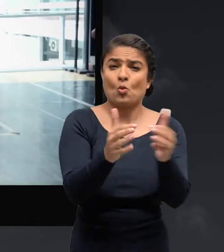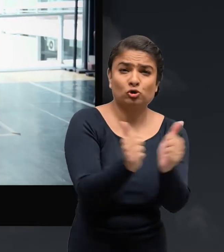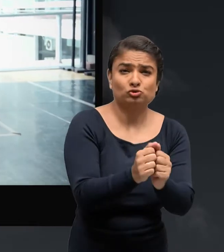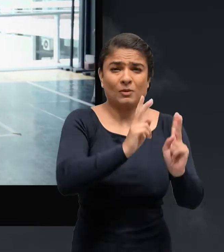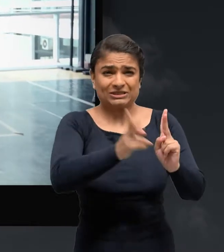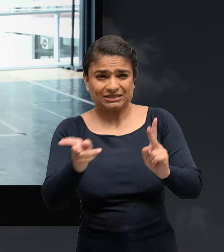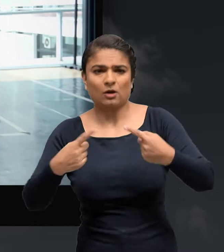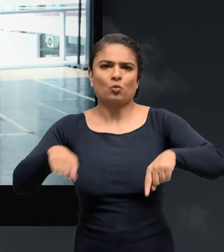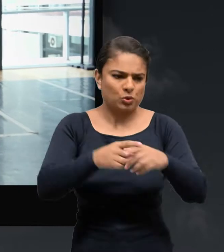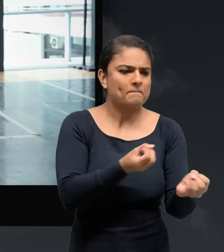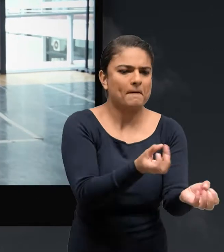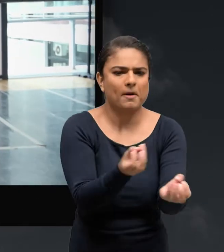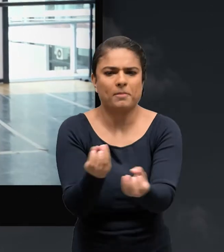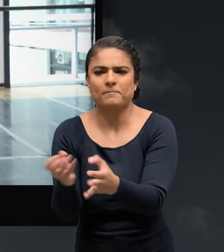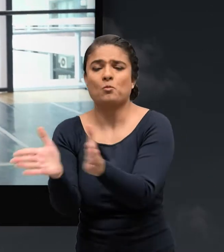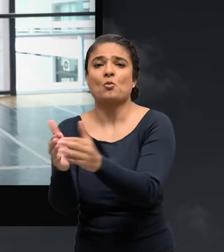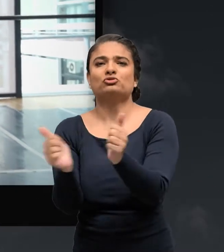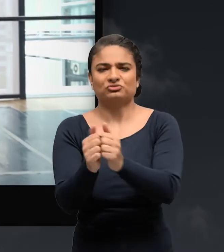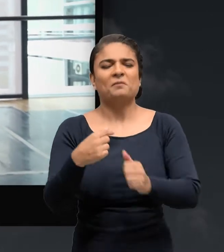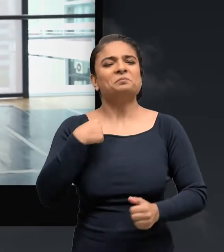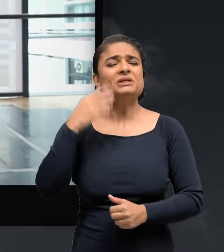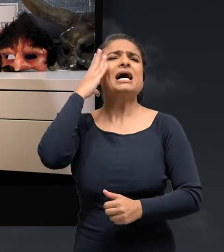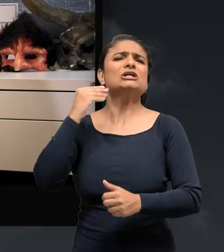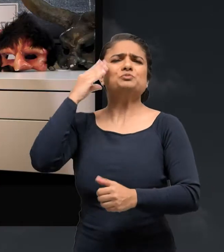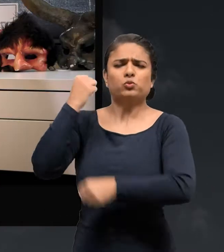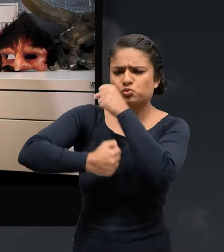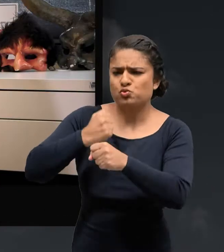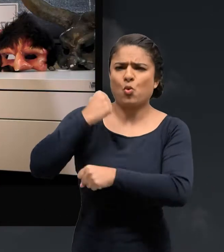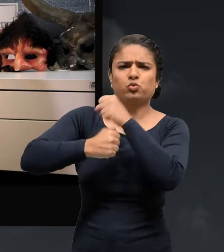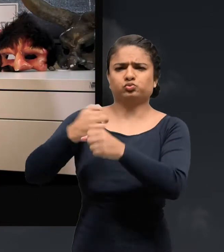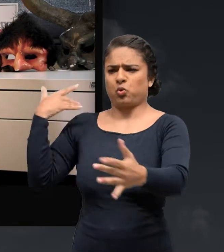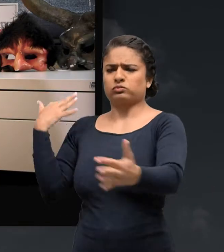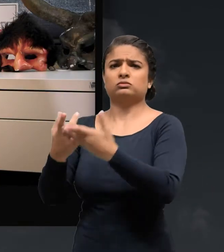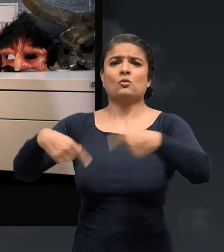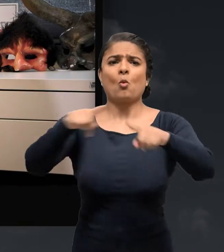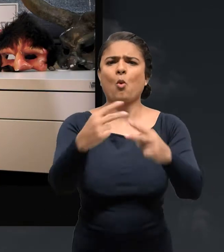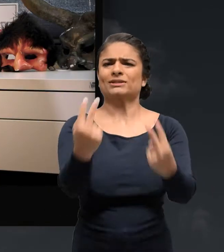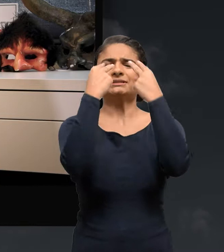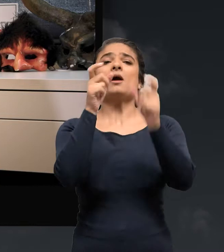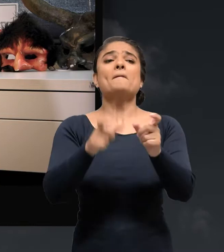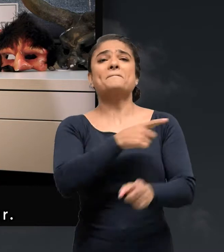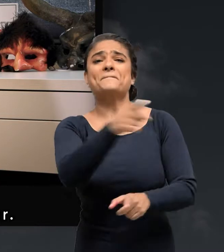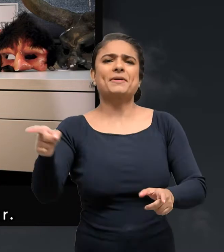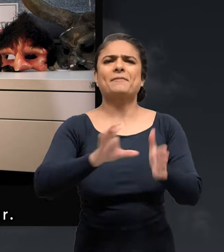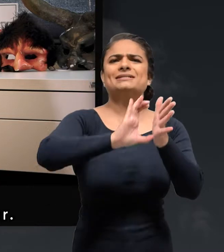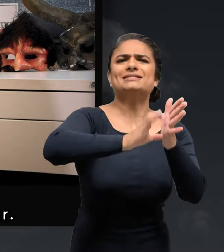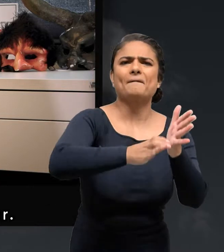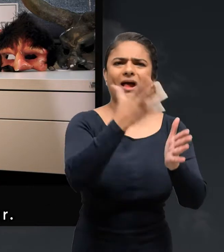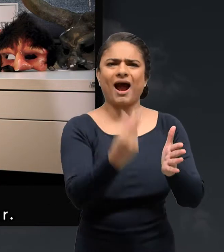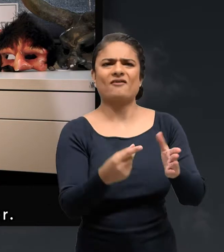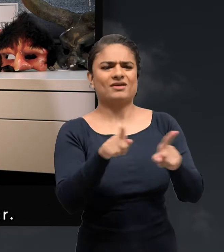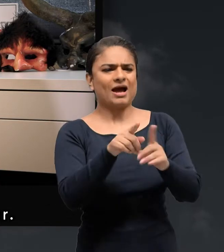And based on what we've experienced over the past years, there are not many, especially people with disabilities, that do